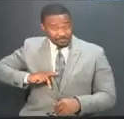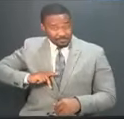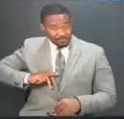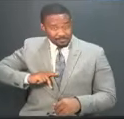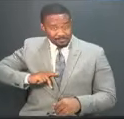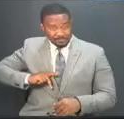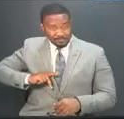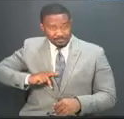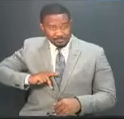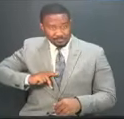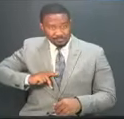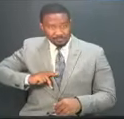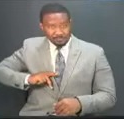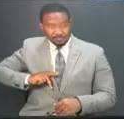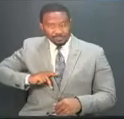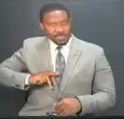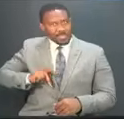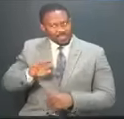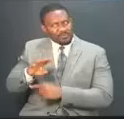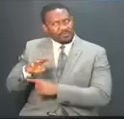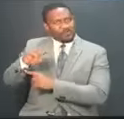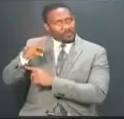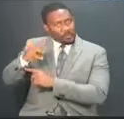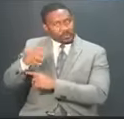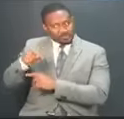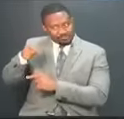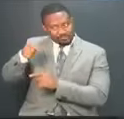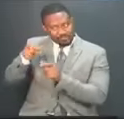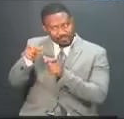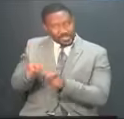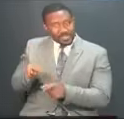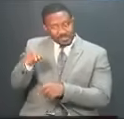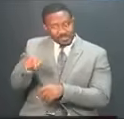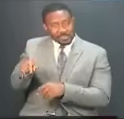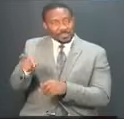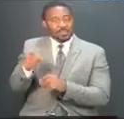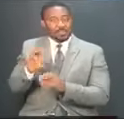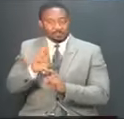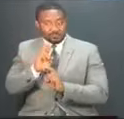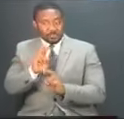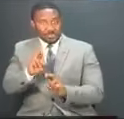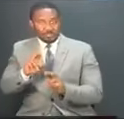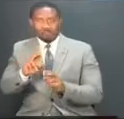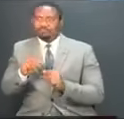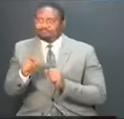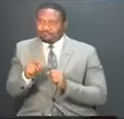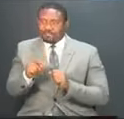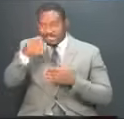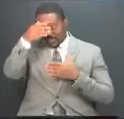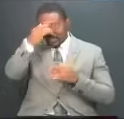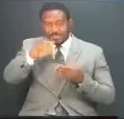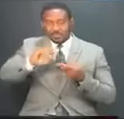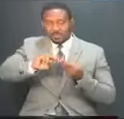the fourth respondent in the suit numbered